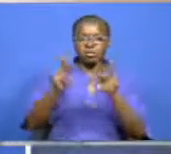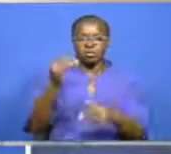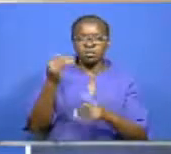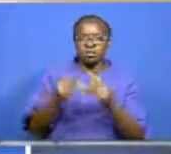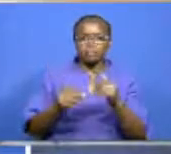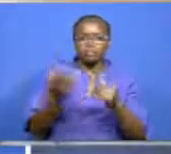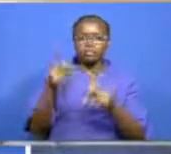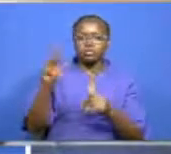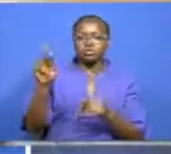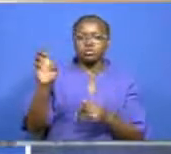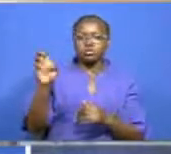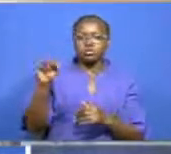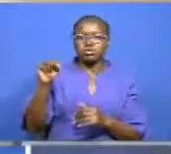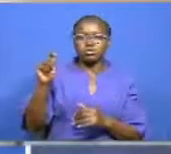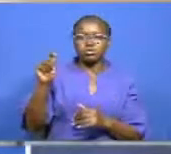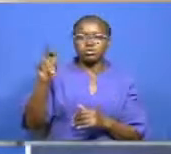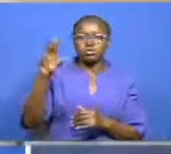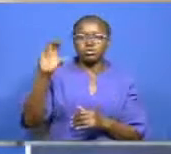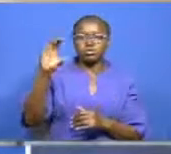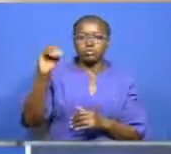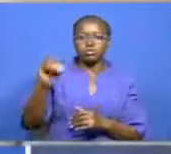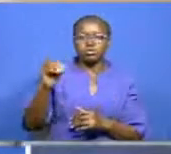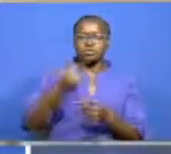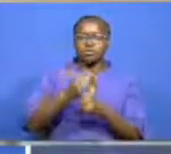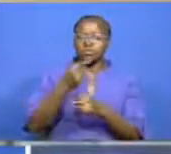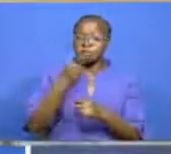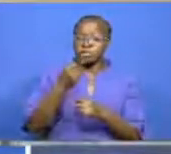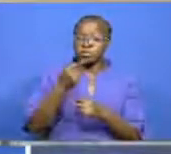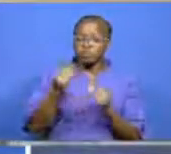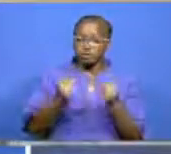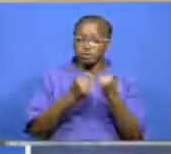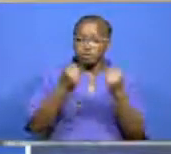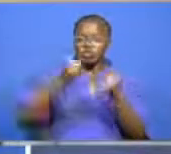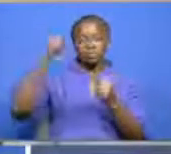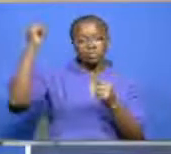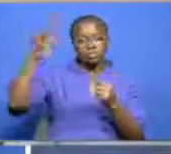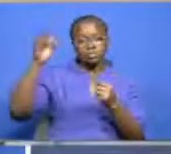by Ketraco, so that we make sure that we stabilize power in this region.